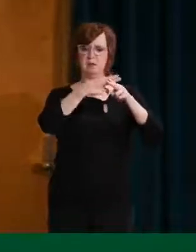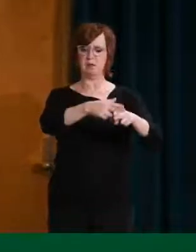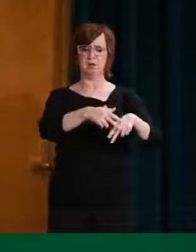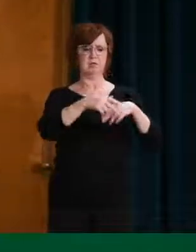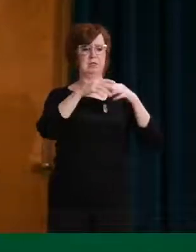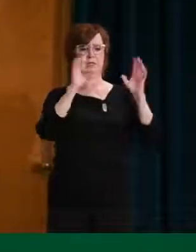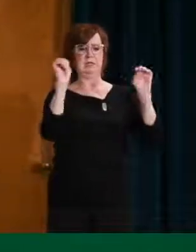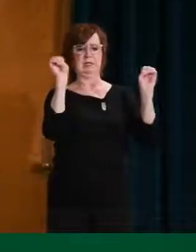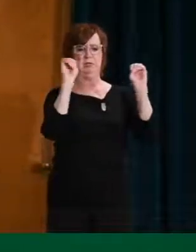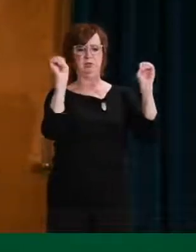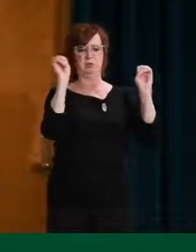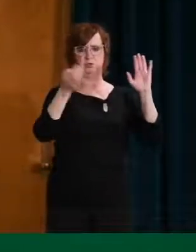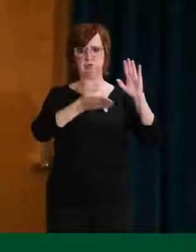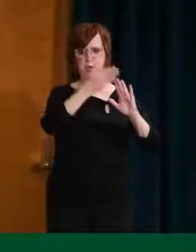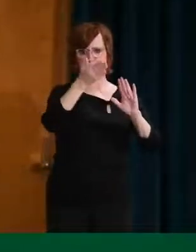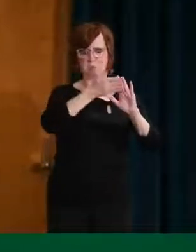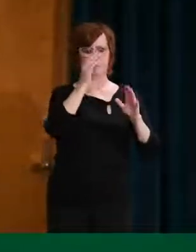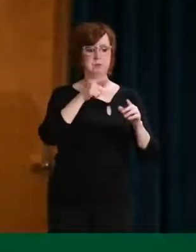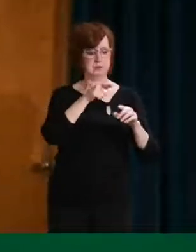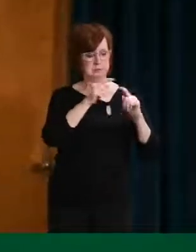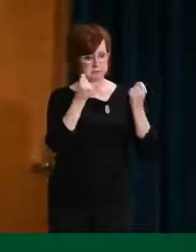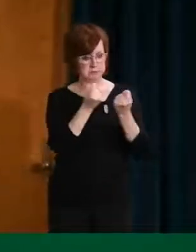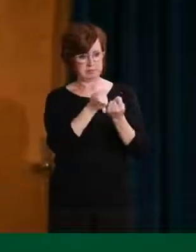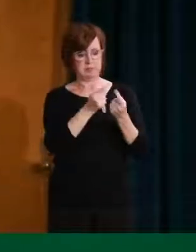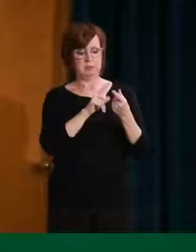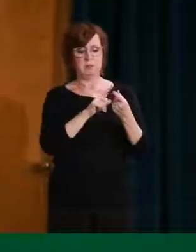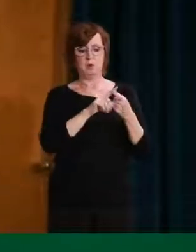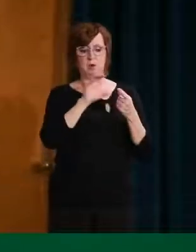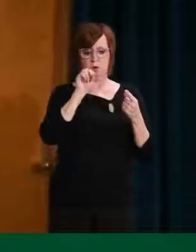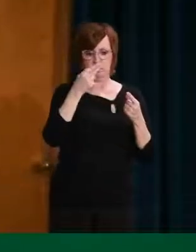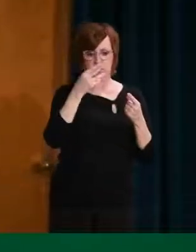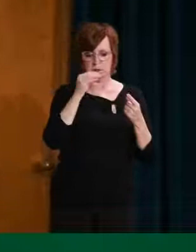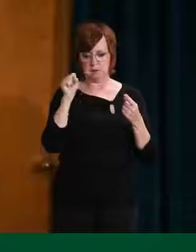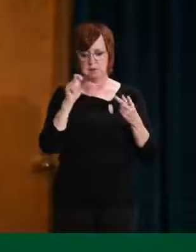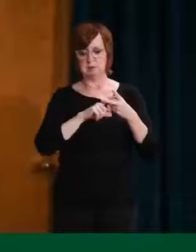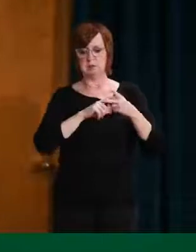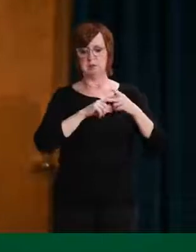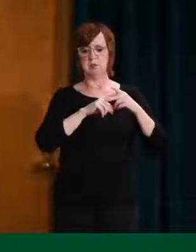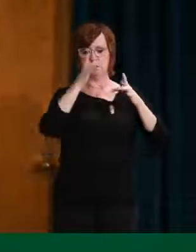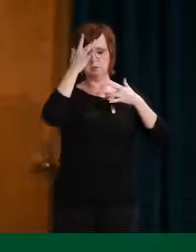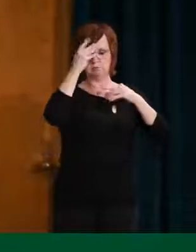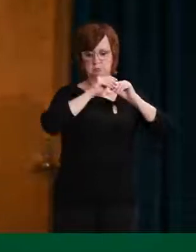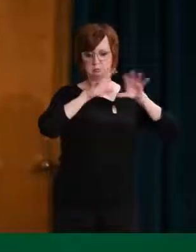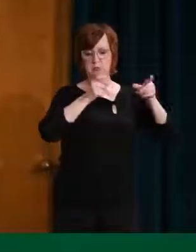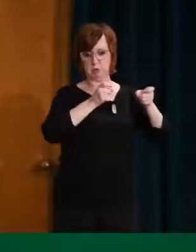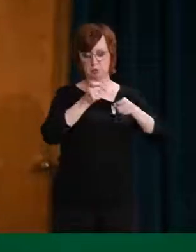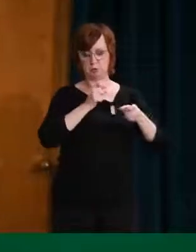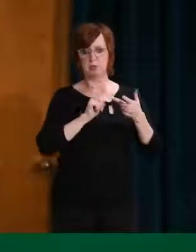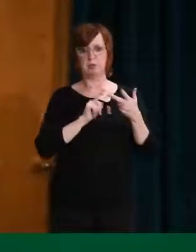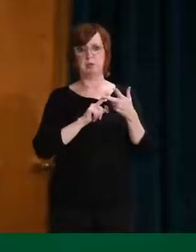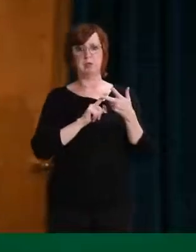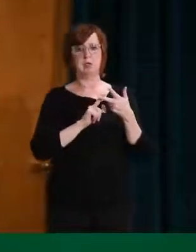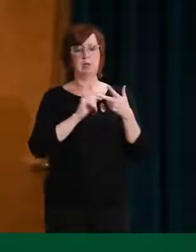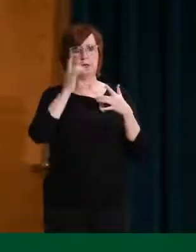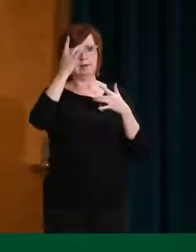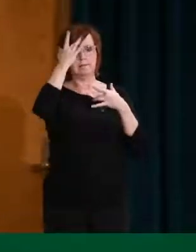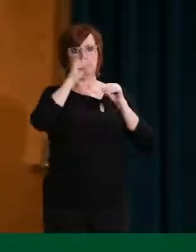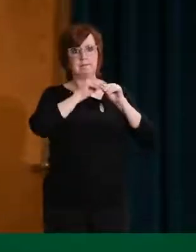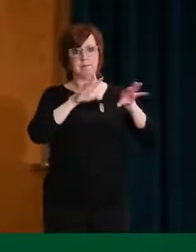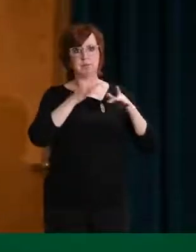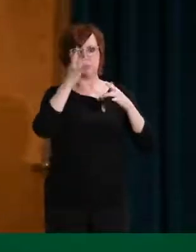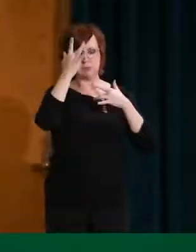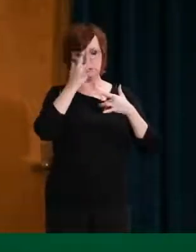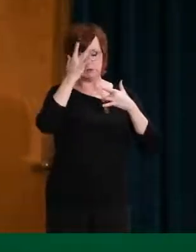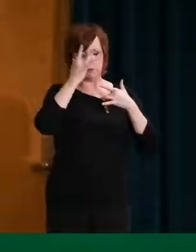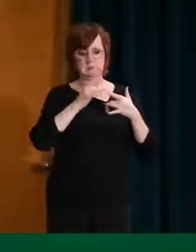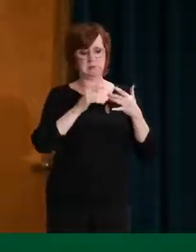team of infection prevention and control, occupational health and safety, infectious diseases, and frontline clinicians